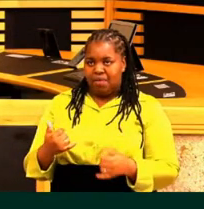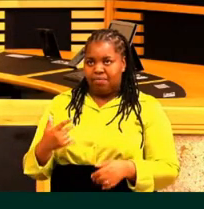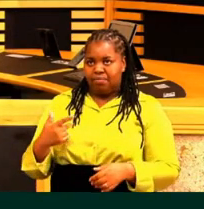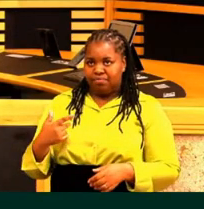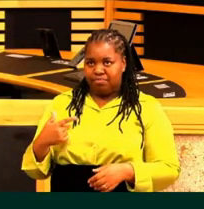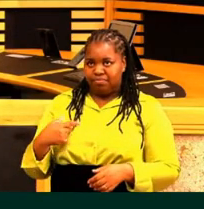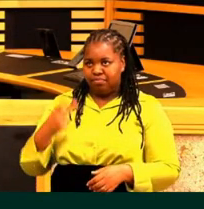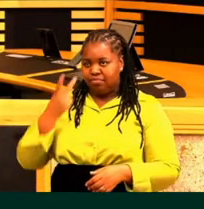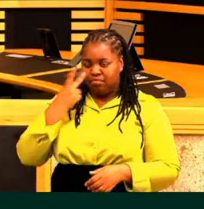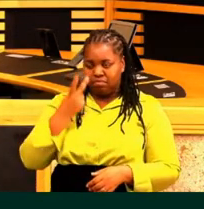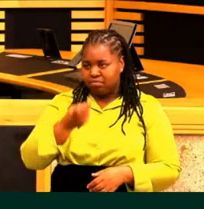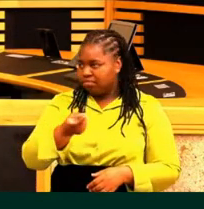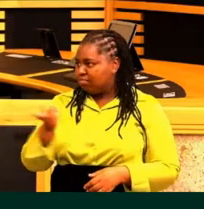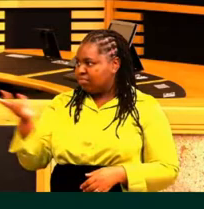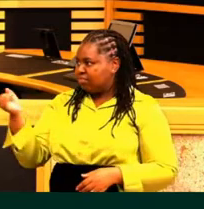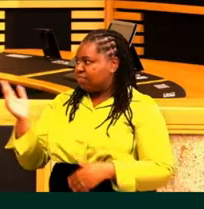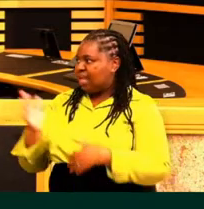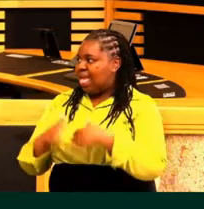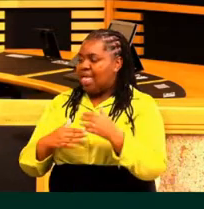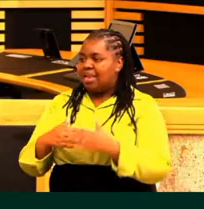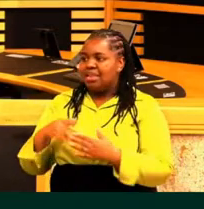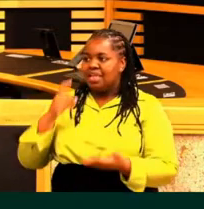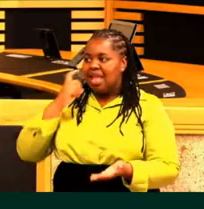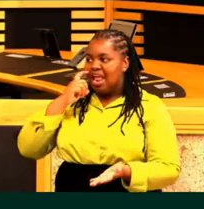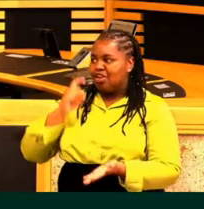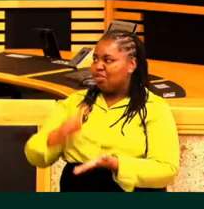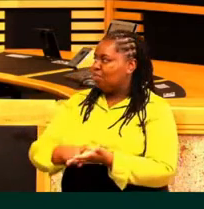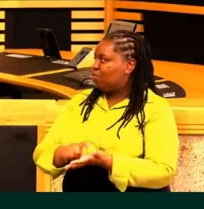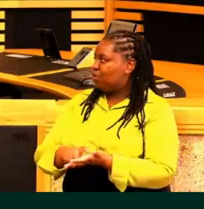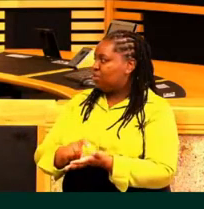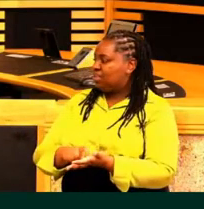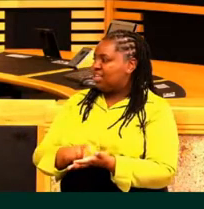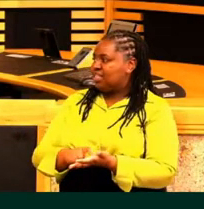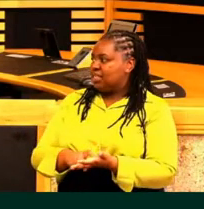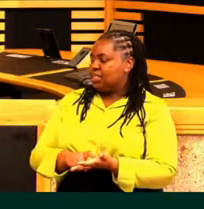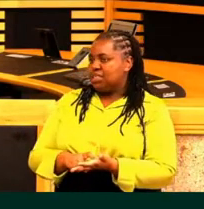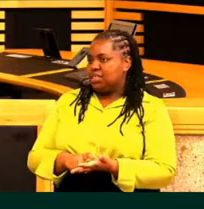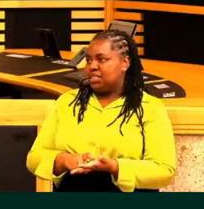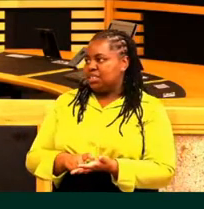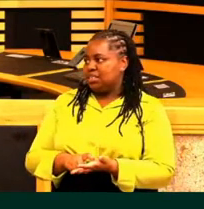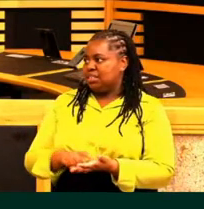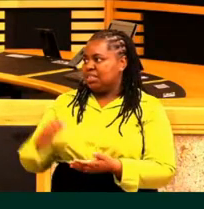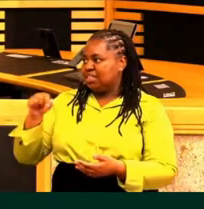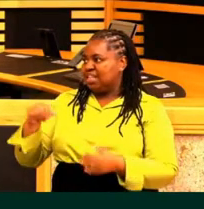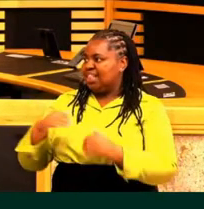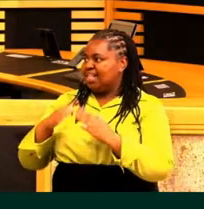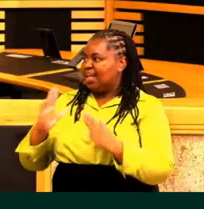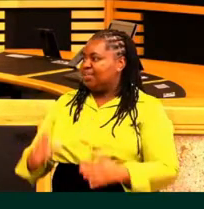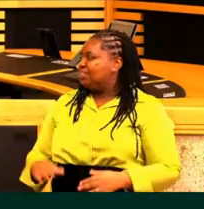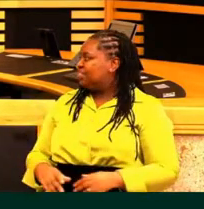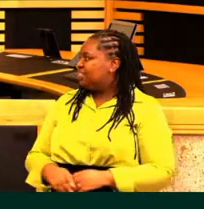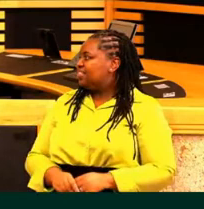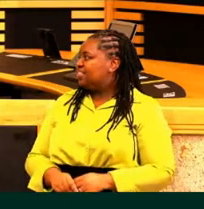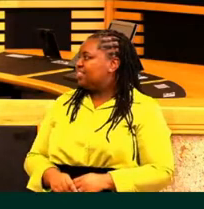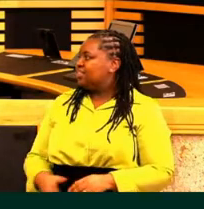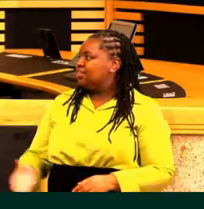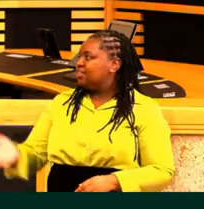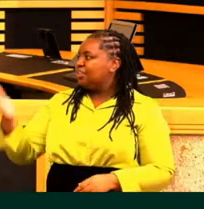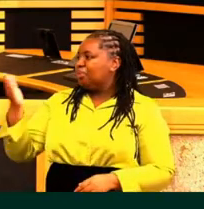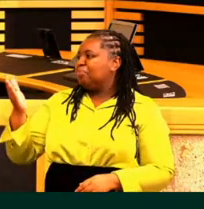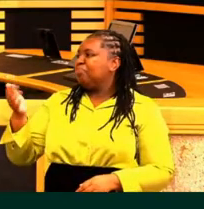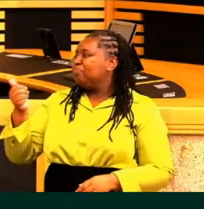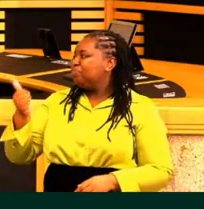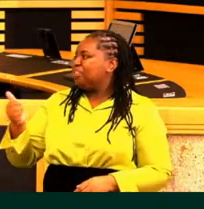are there any notices of motions in the house you are recognized